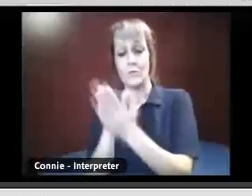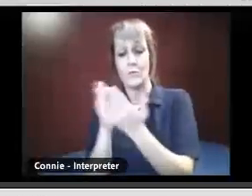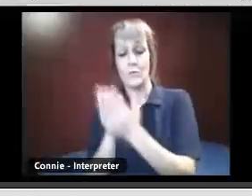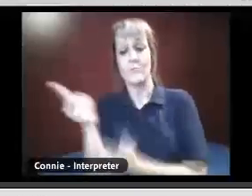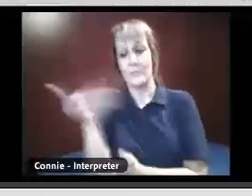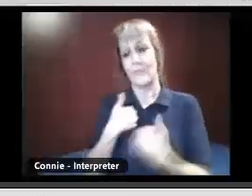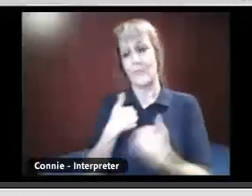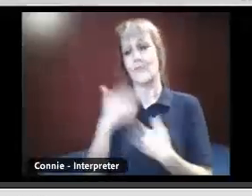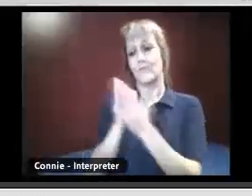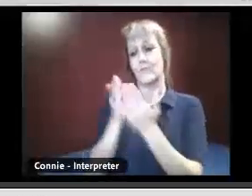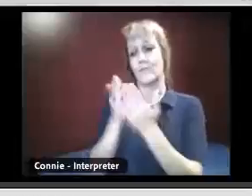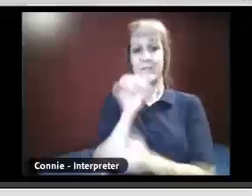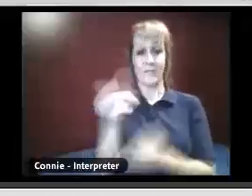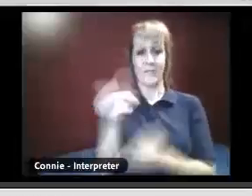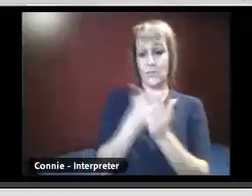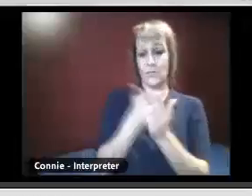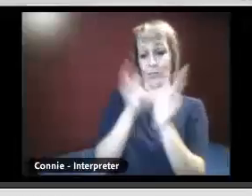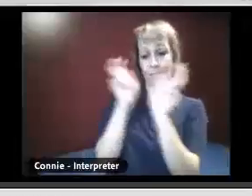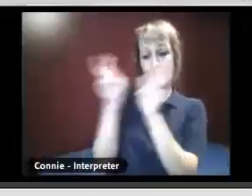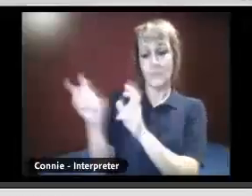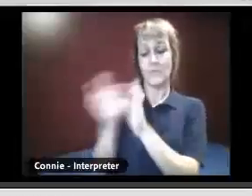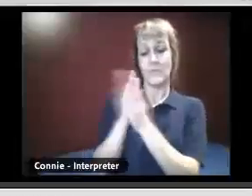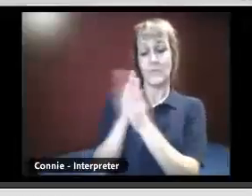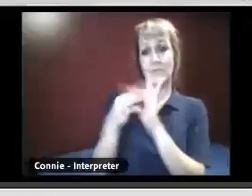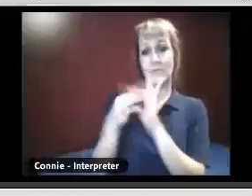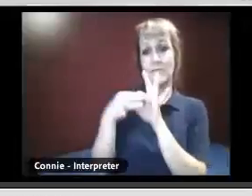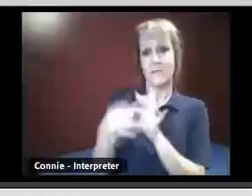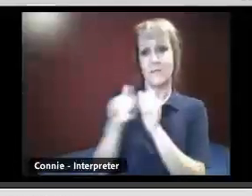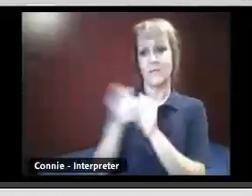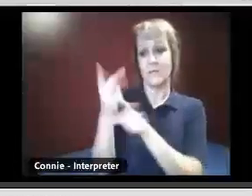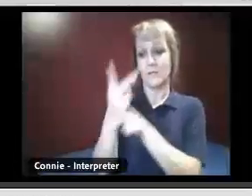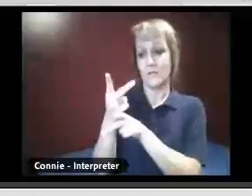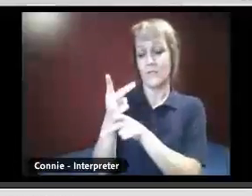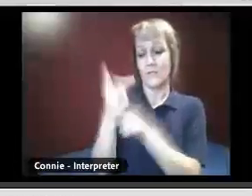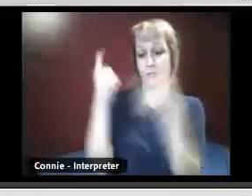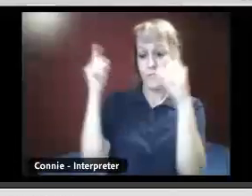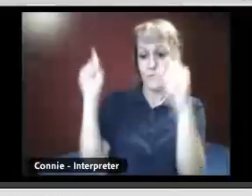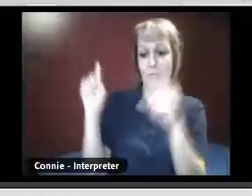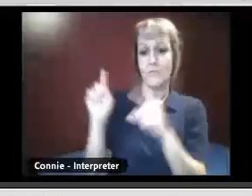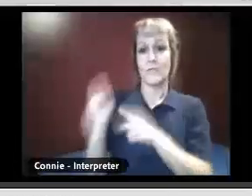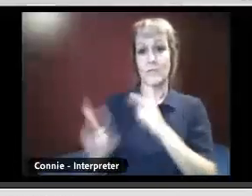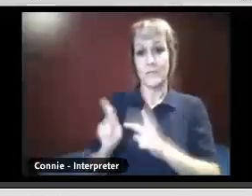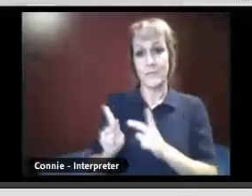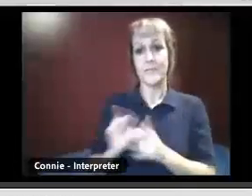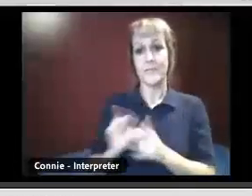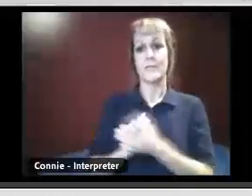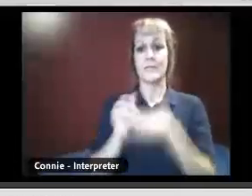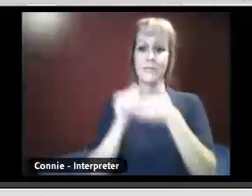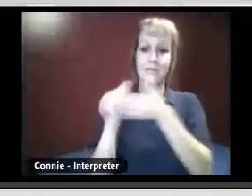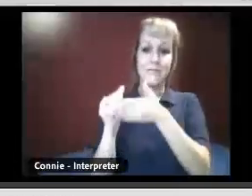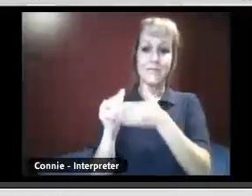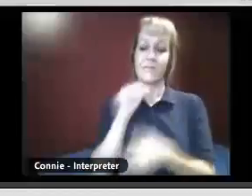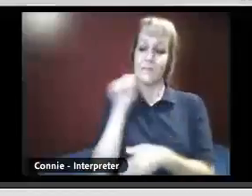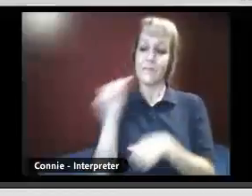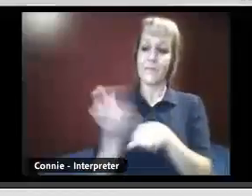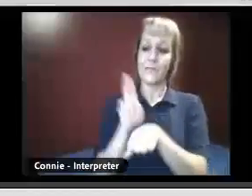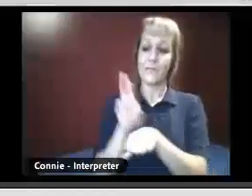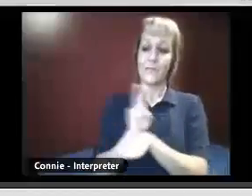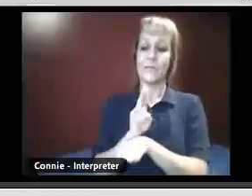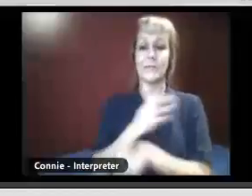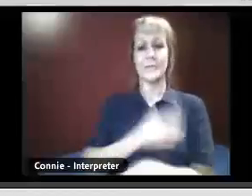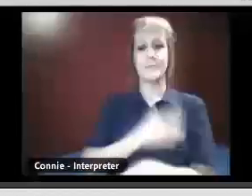this, so if you have some new titles that relate to successfully supervising people or leadership that I haven't referenced in the sessions, would